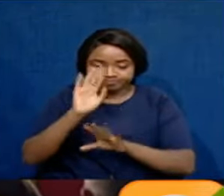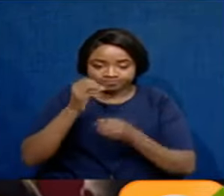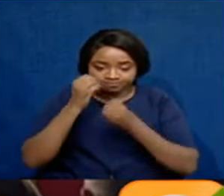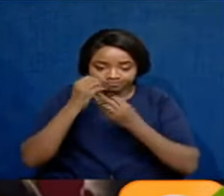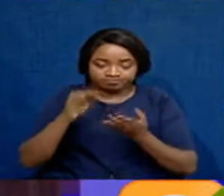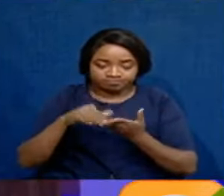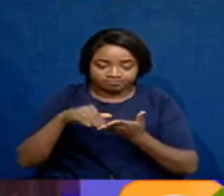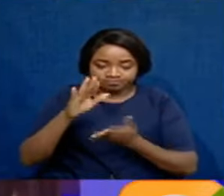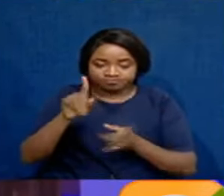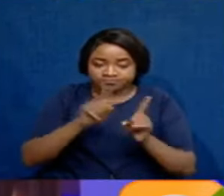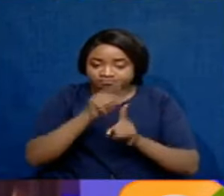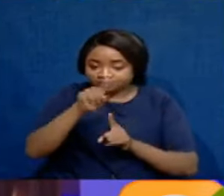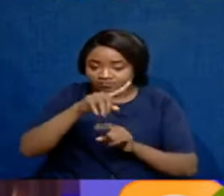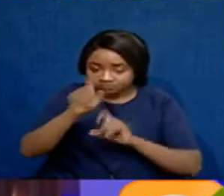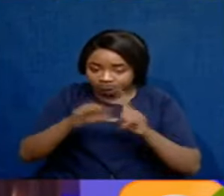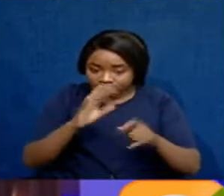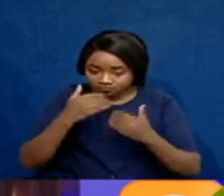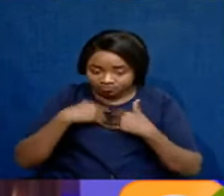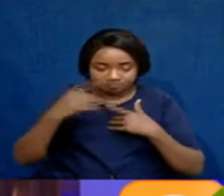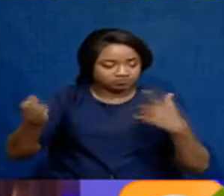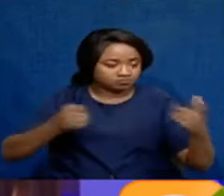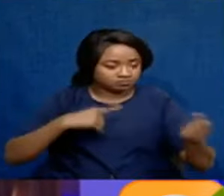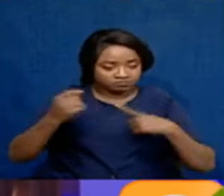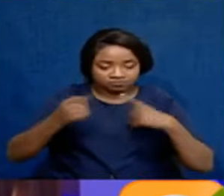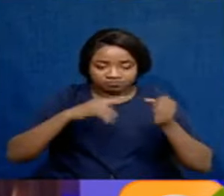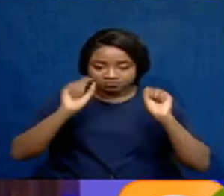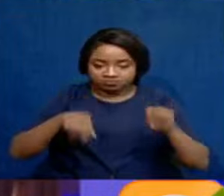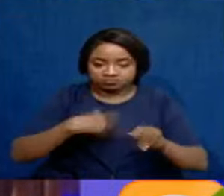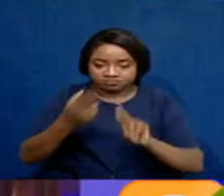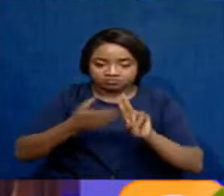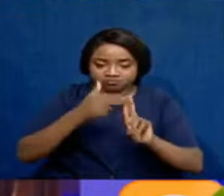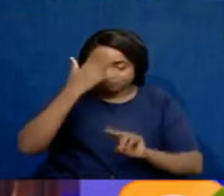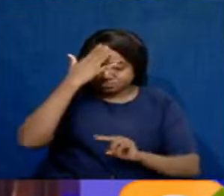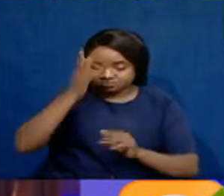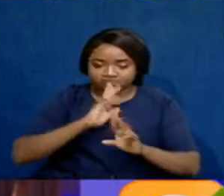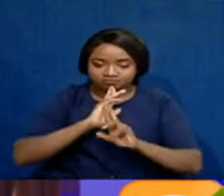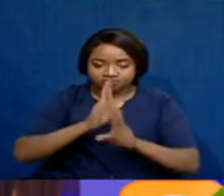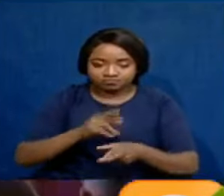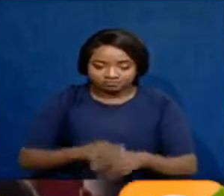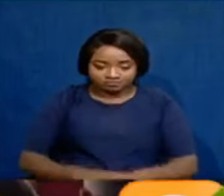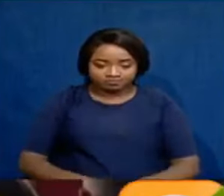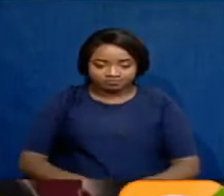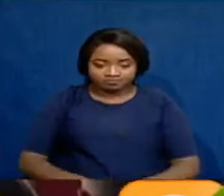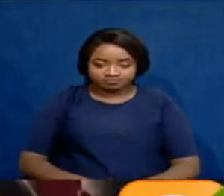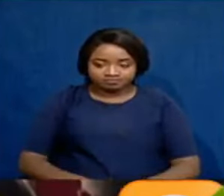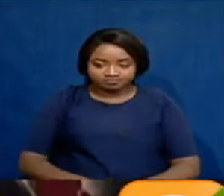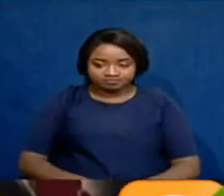You can also ask your questions, contribute to the conversation. The hashtag is Monday Report.